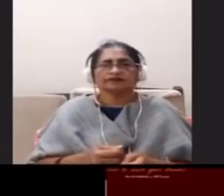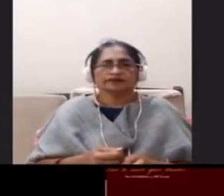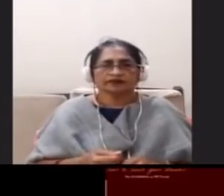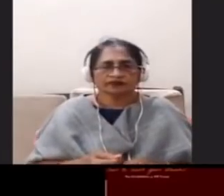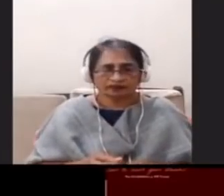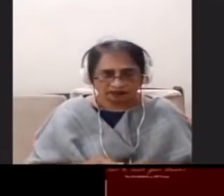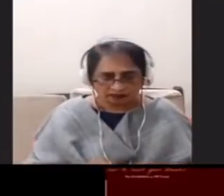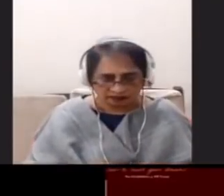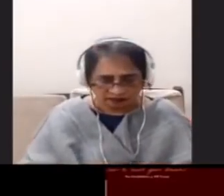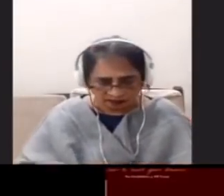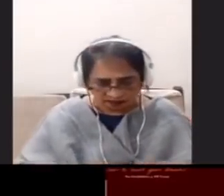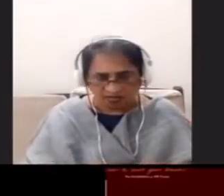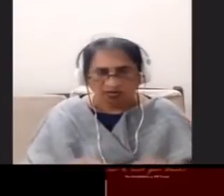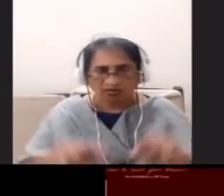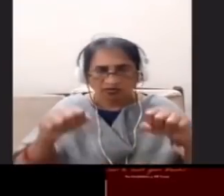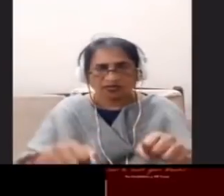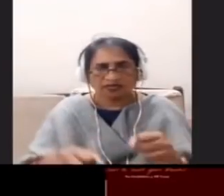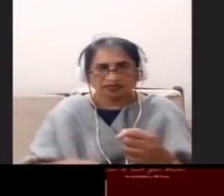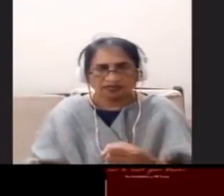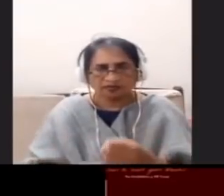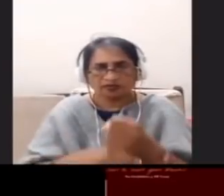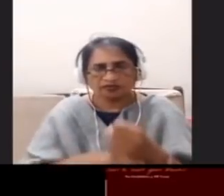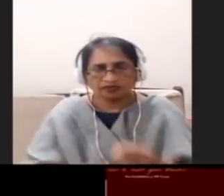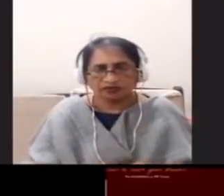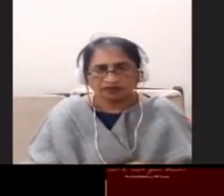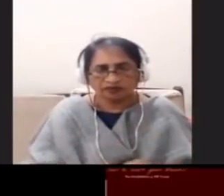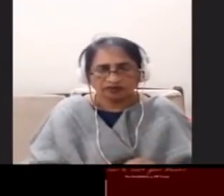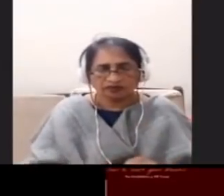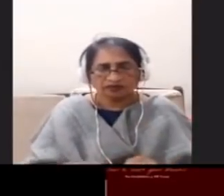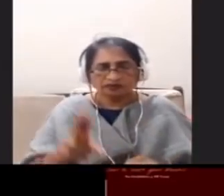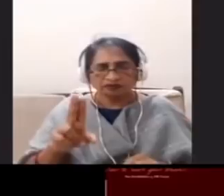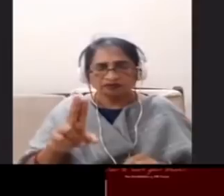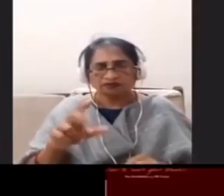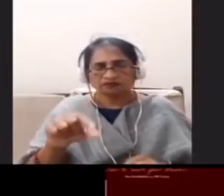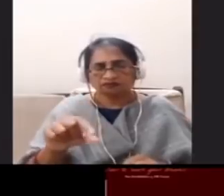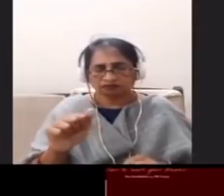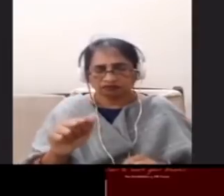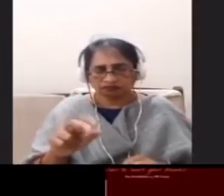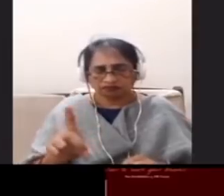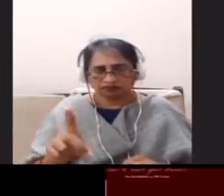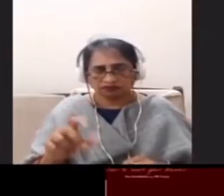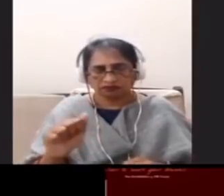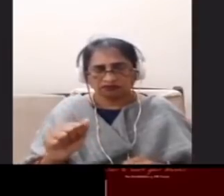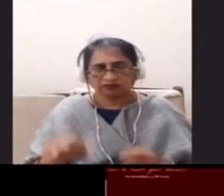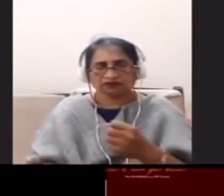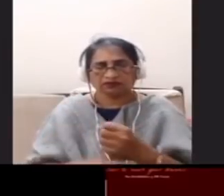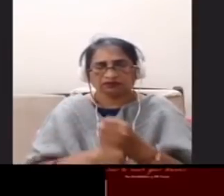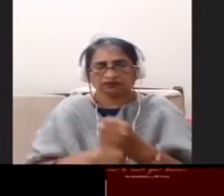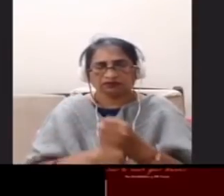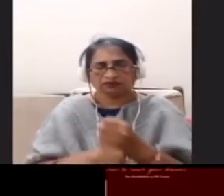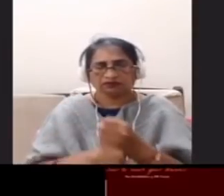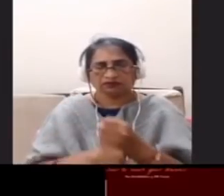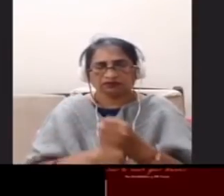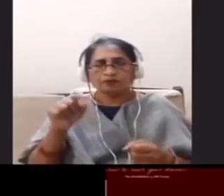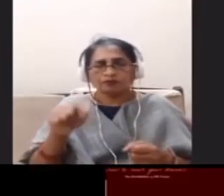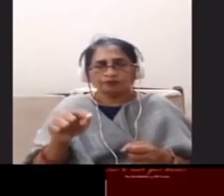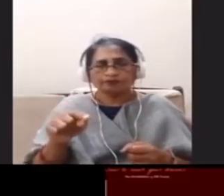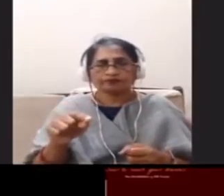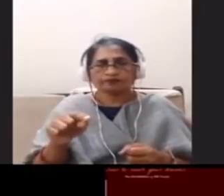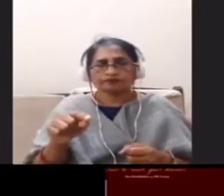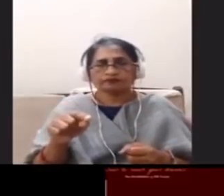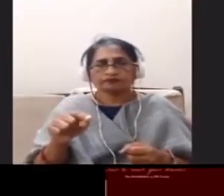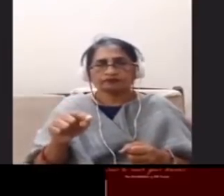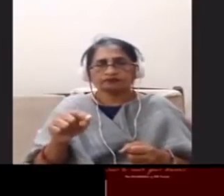how you can support them. Here in Uganda, we will continue supporting you in the vision of a comfortable